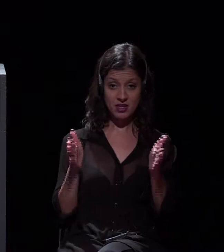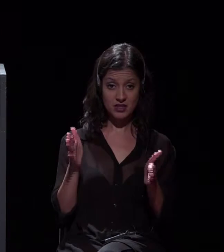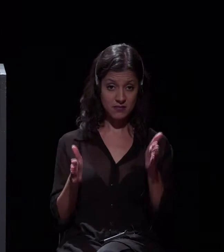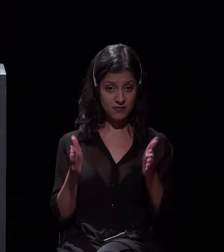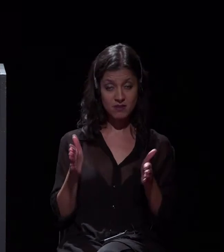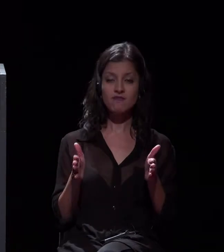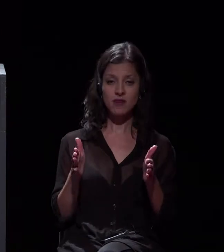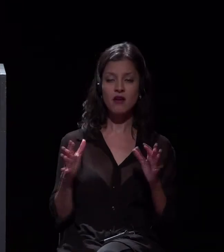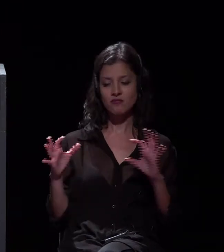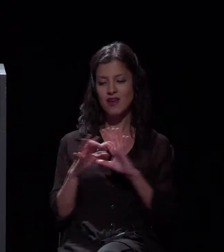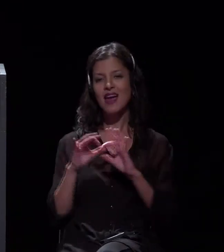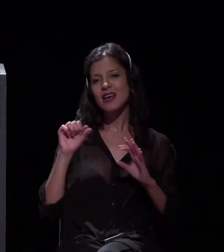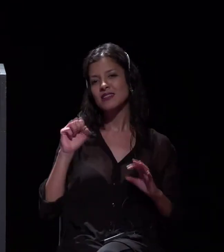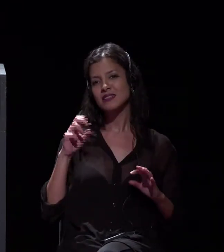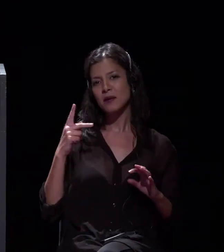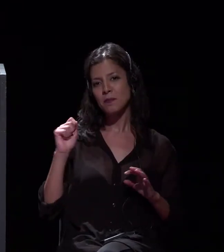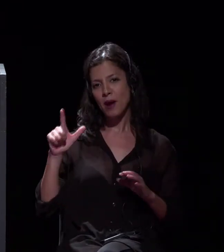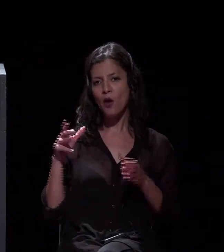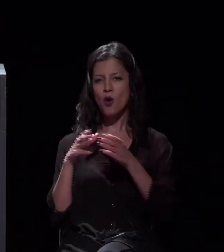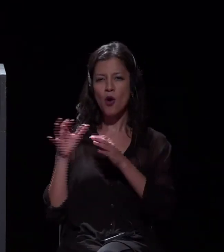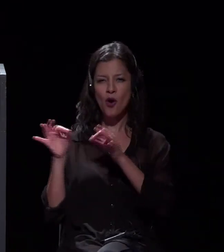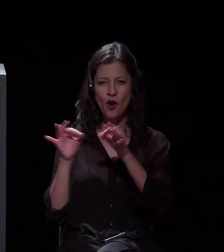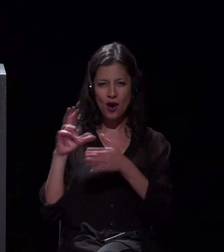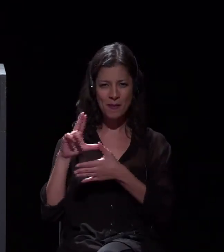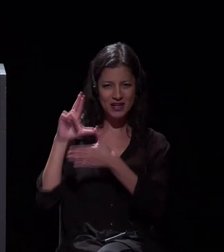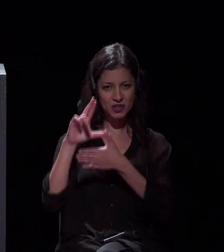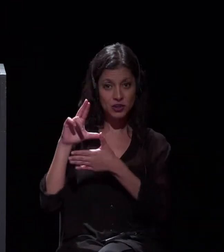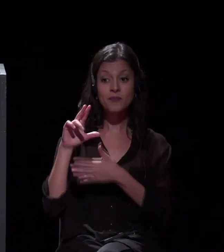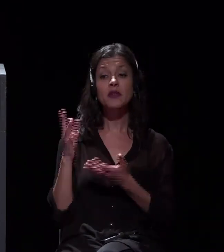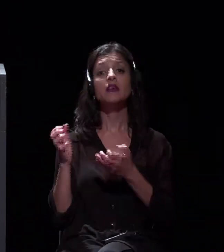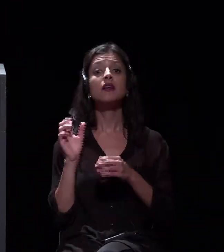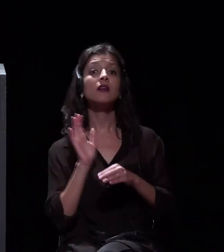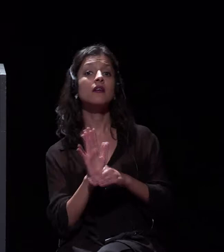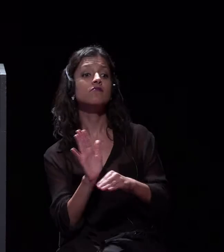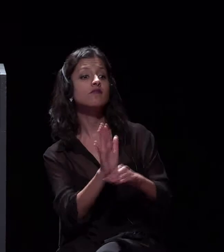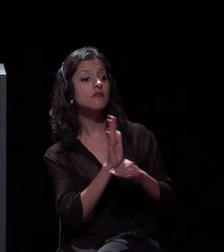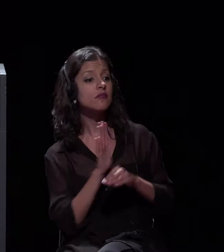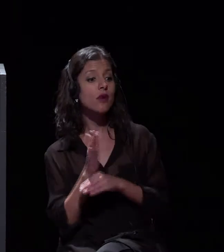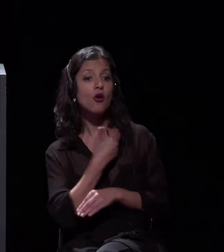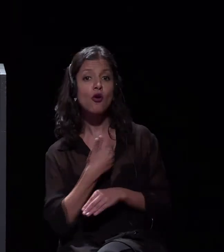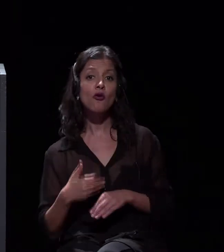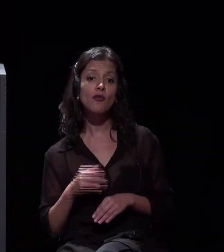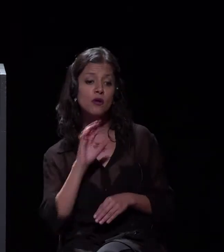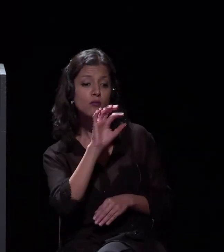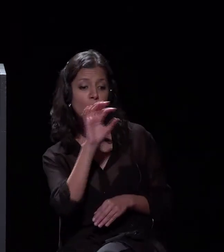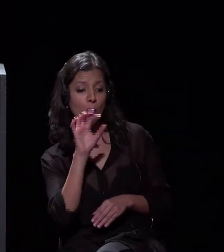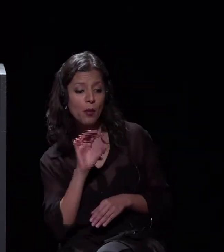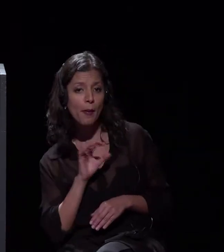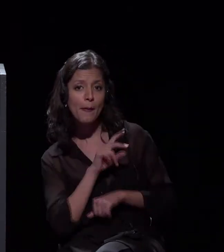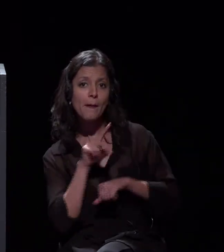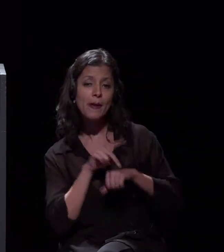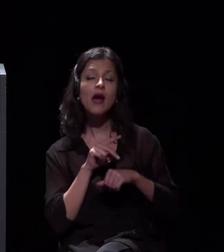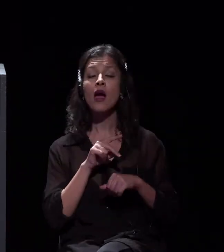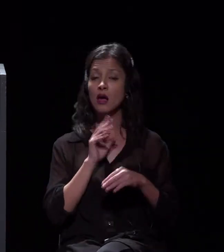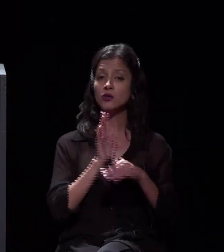CEPAL's objective was to cooperate with governments of the region, providing research and analysis in order to aid in the process of social and economic development of